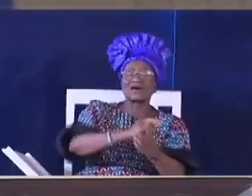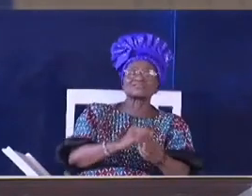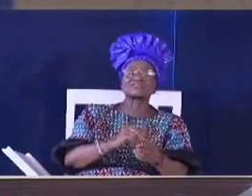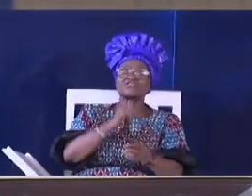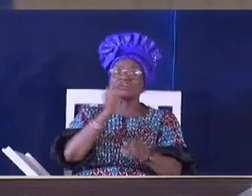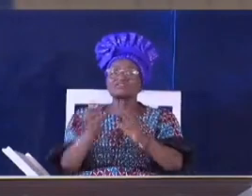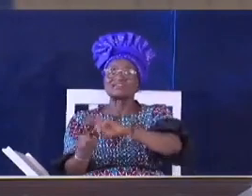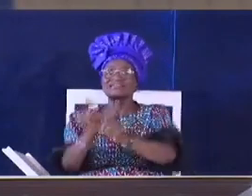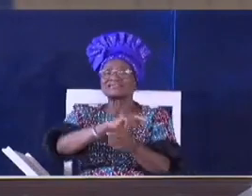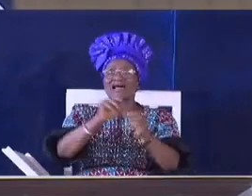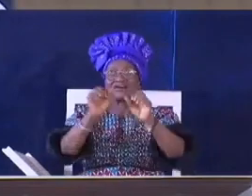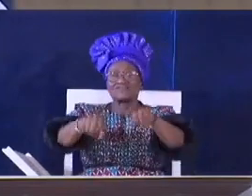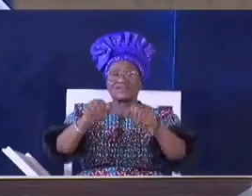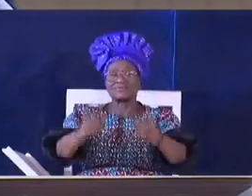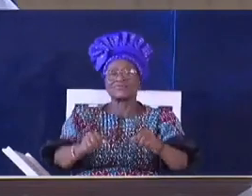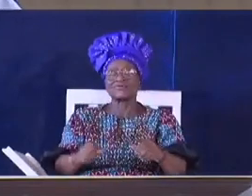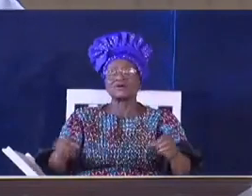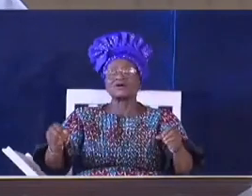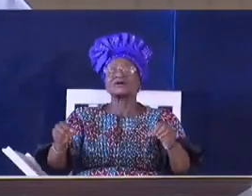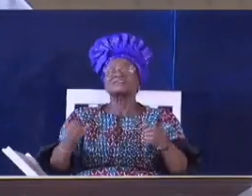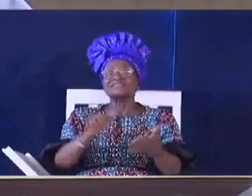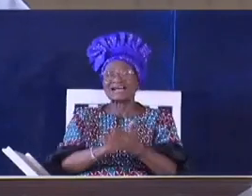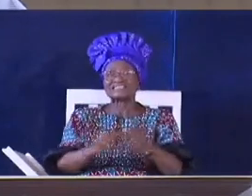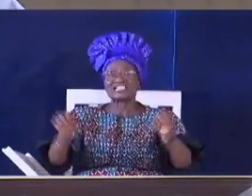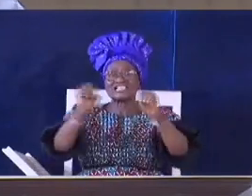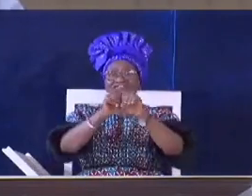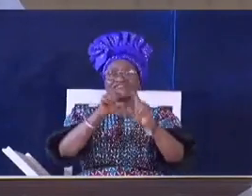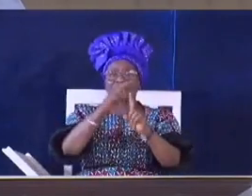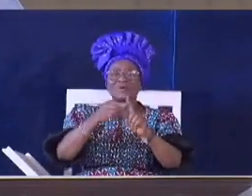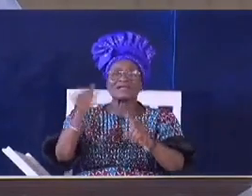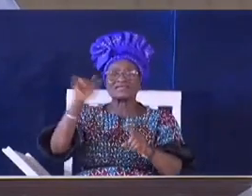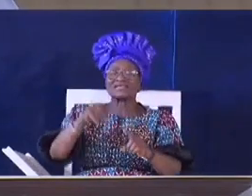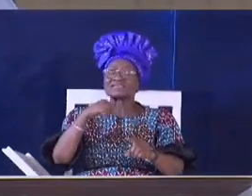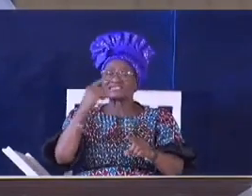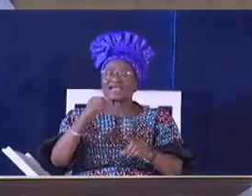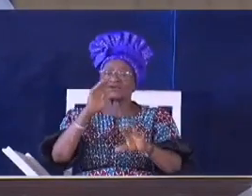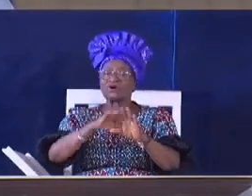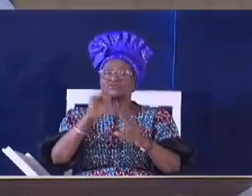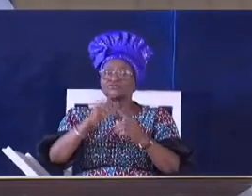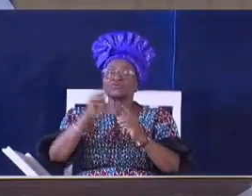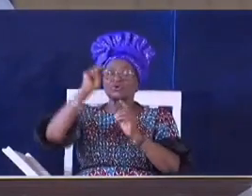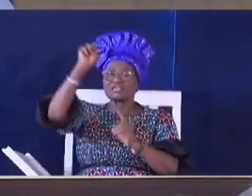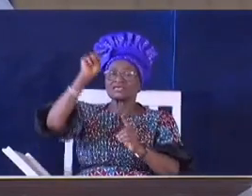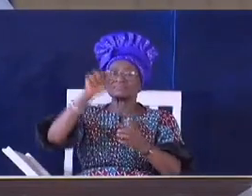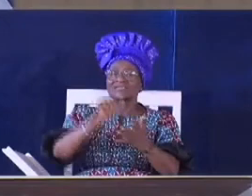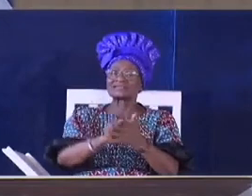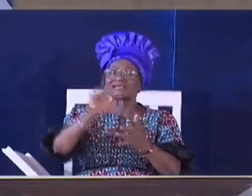That even when they said to him that Lazarus